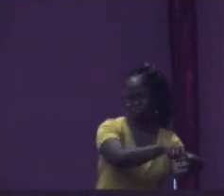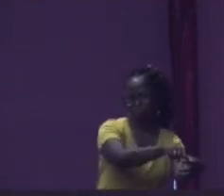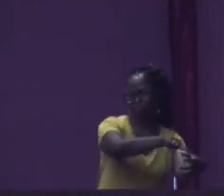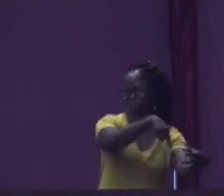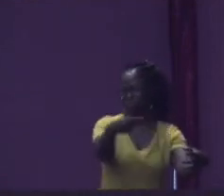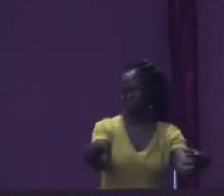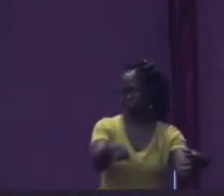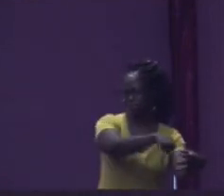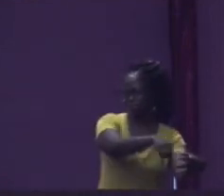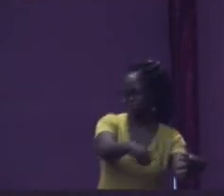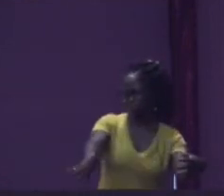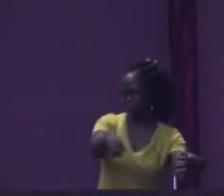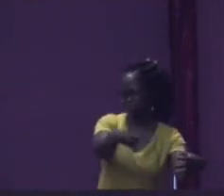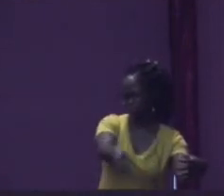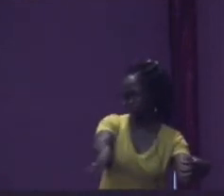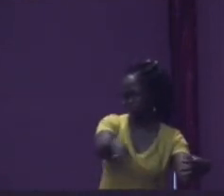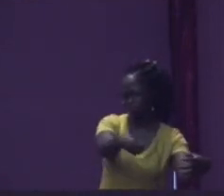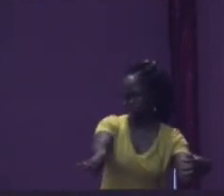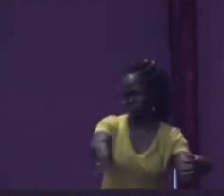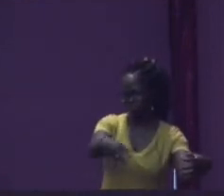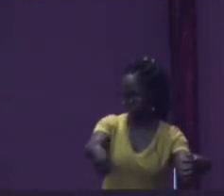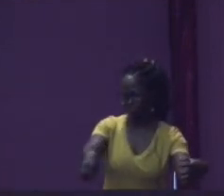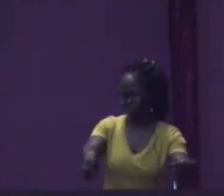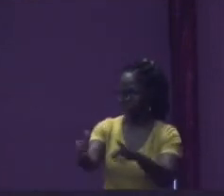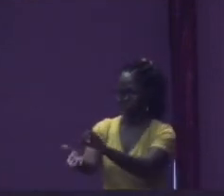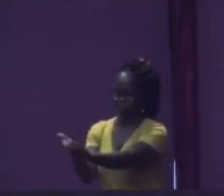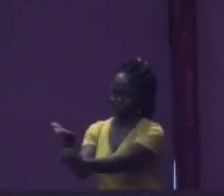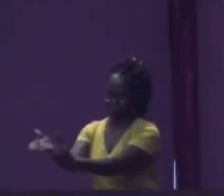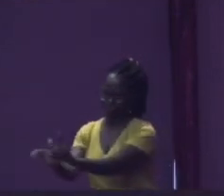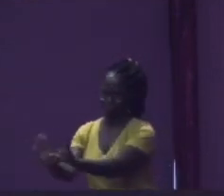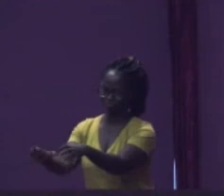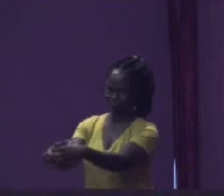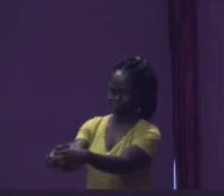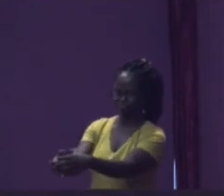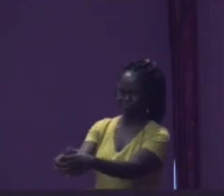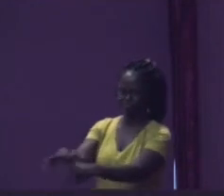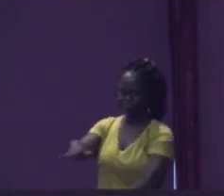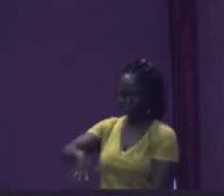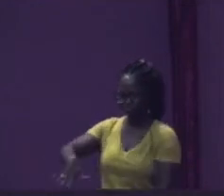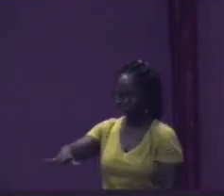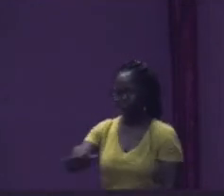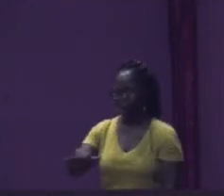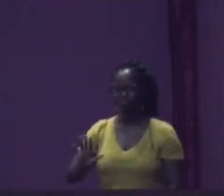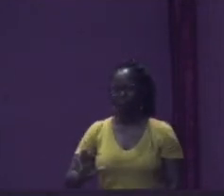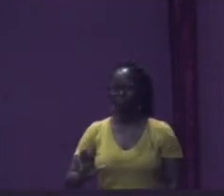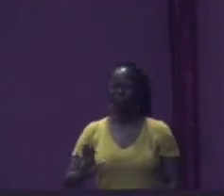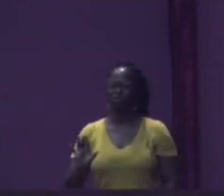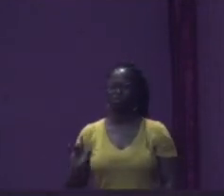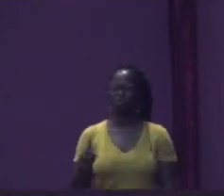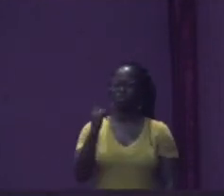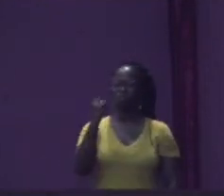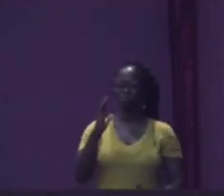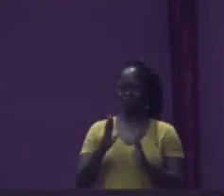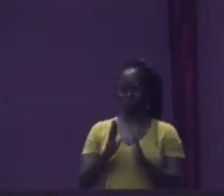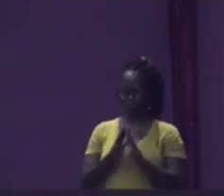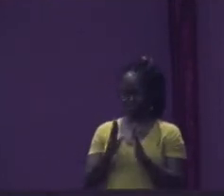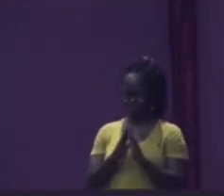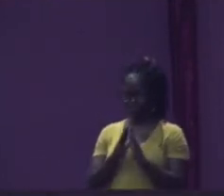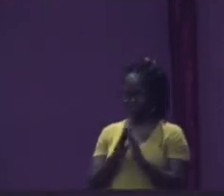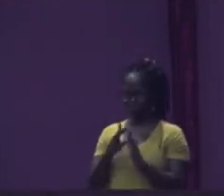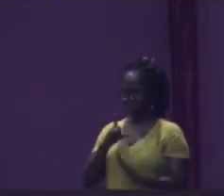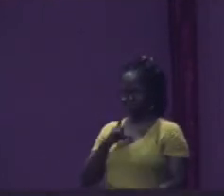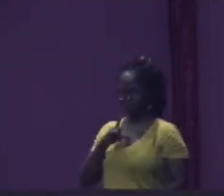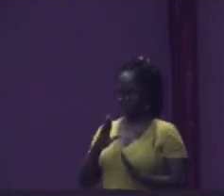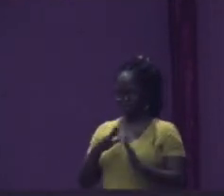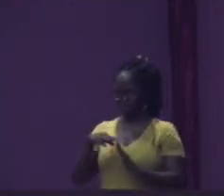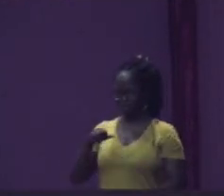carry on. One of the Casa Maternas, the maternity homes, is organized by